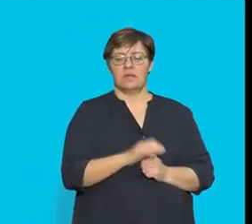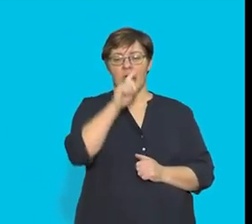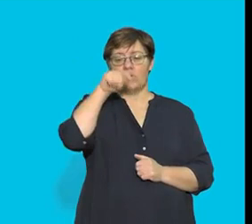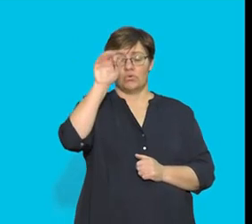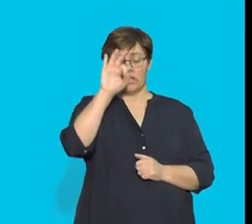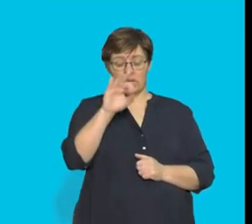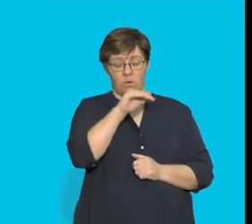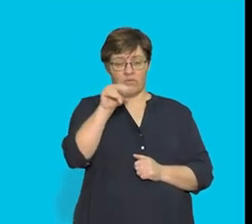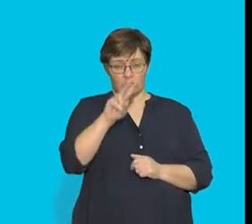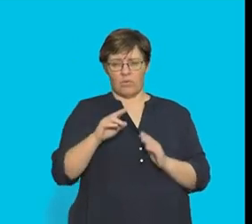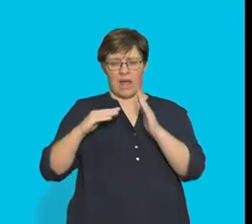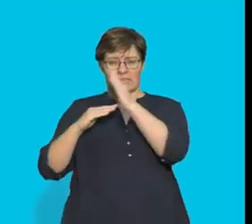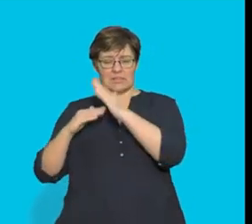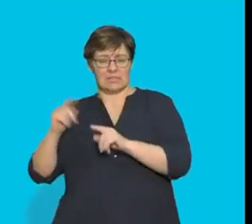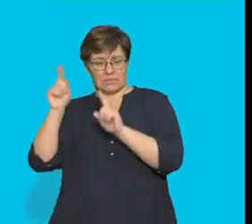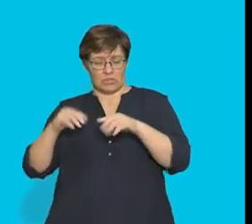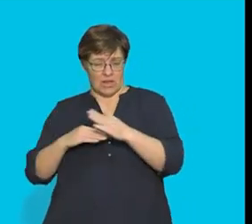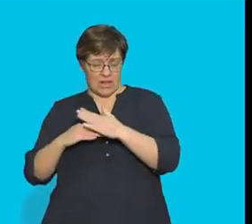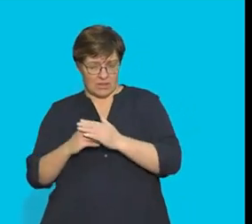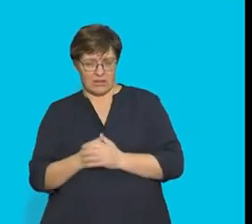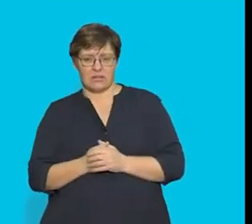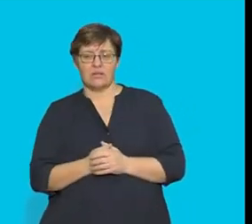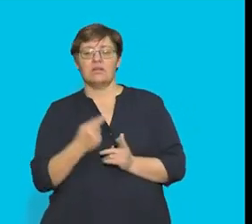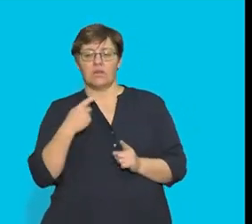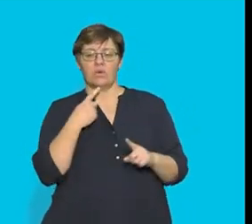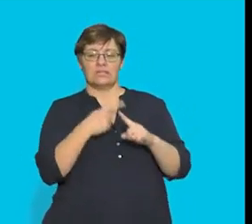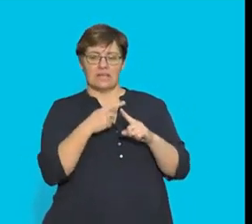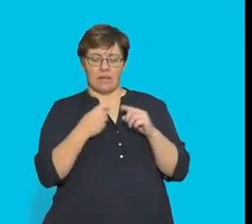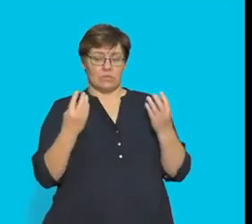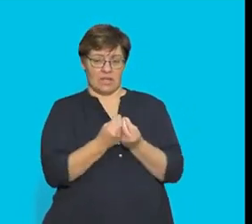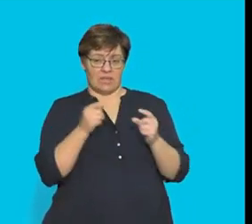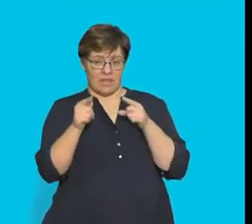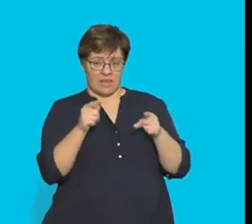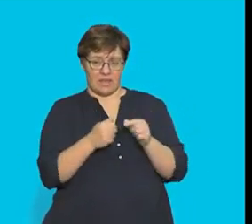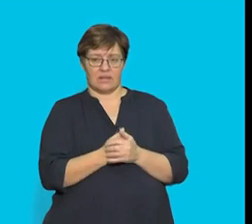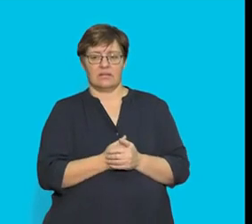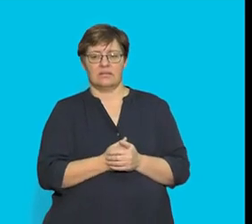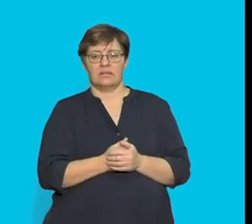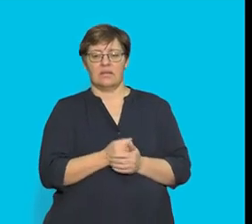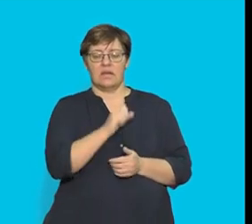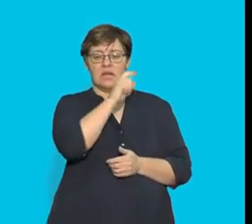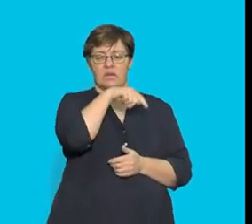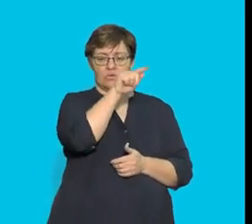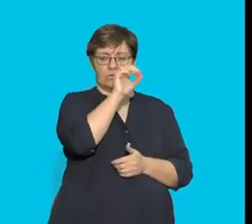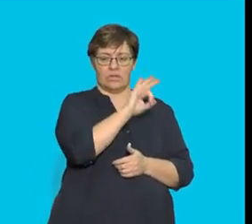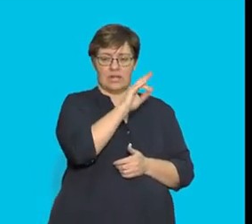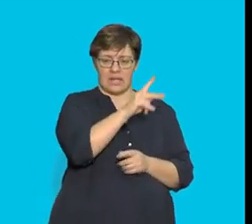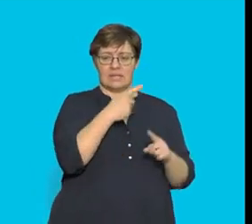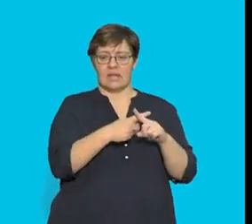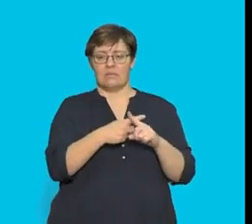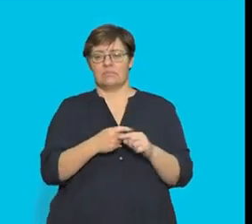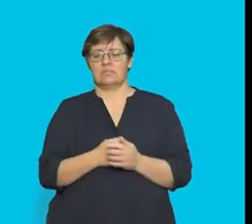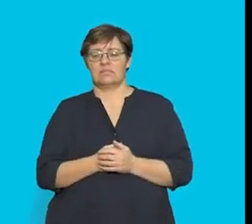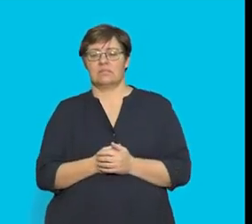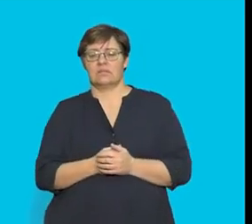to put that into the equation. And remember, we're multiplying those two numerators together. So root 3k times sine of